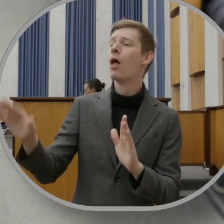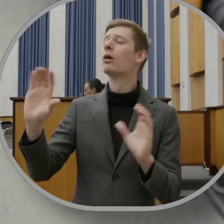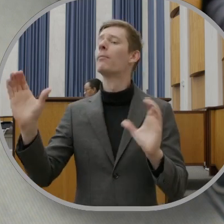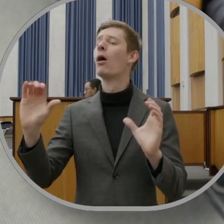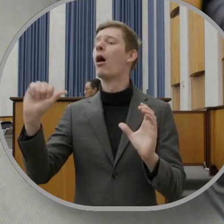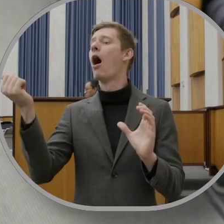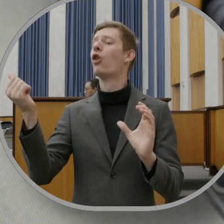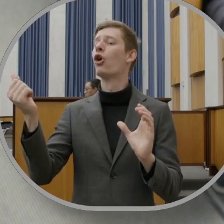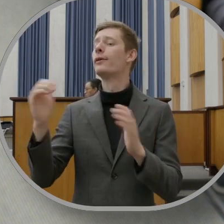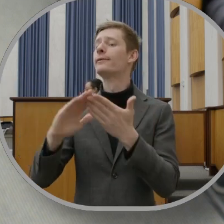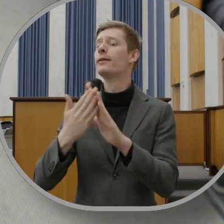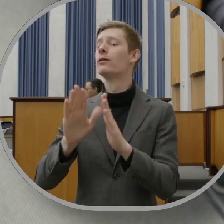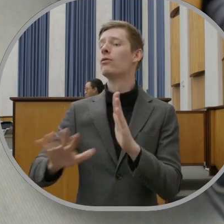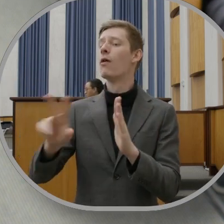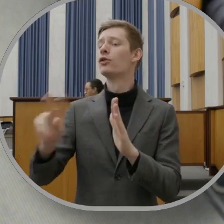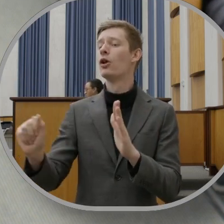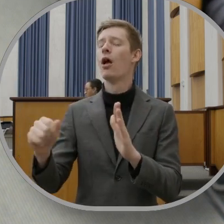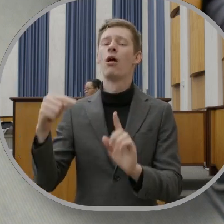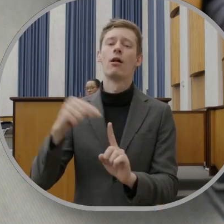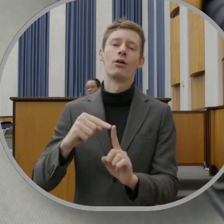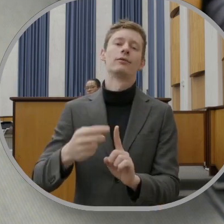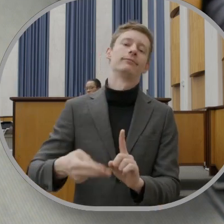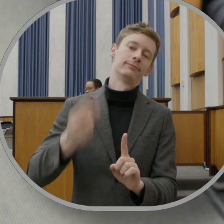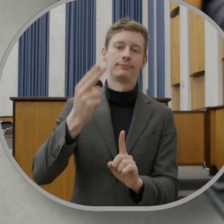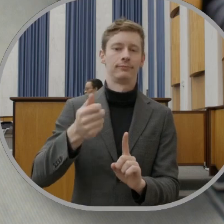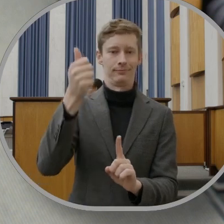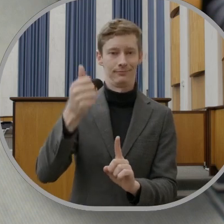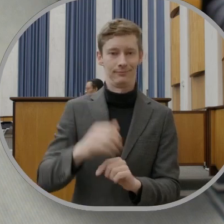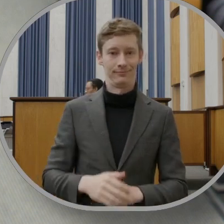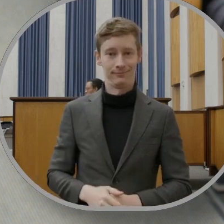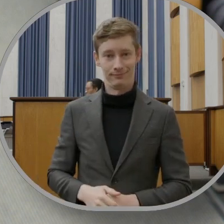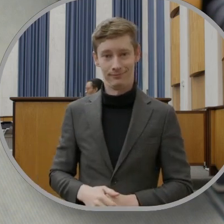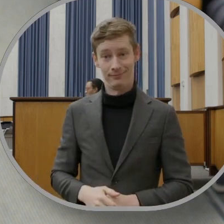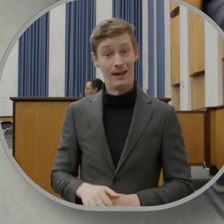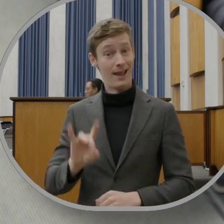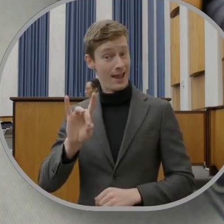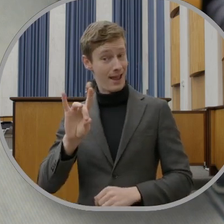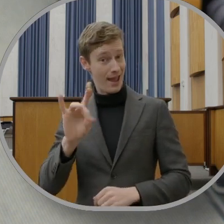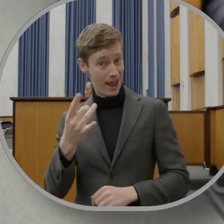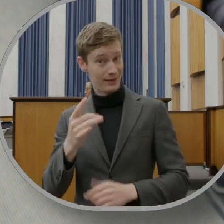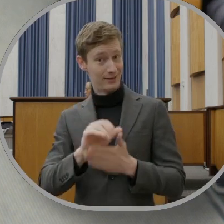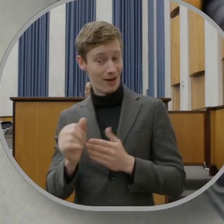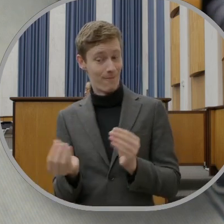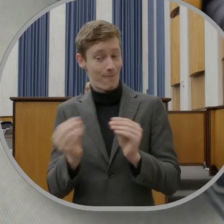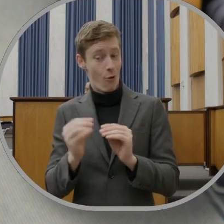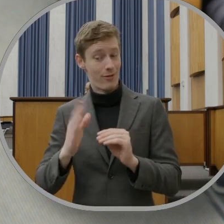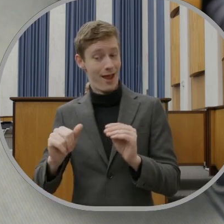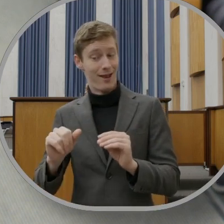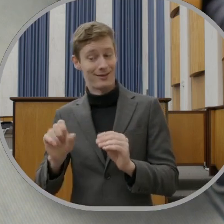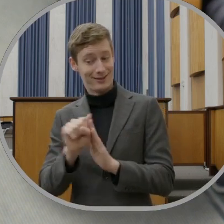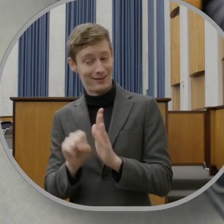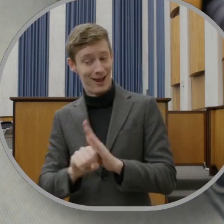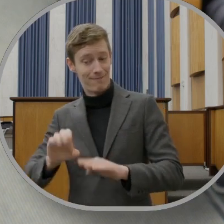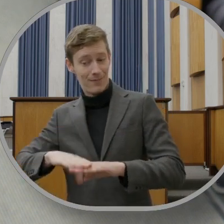localities in the Commonwealth of Virginia, which is $8 more than the Commonwealth pays for their minimum, and more than